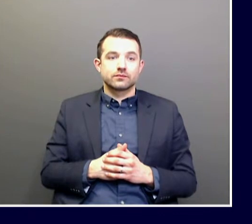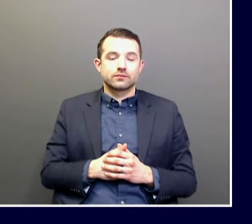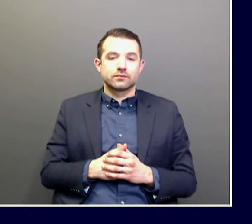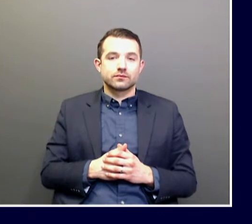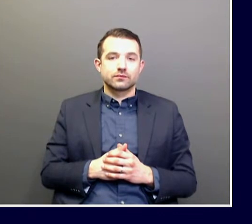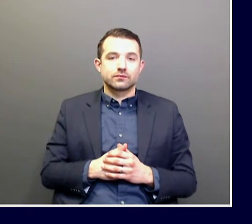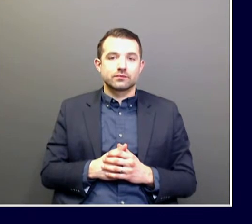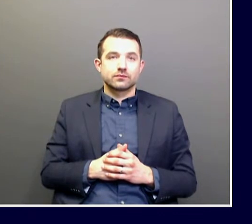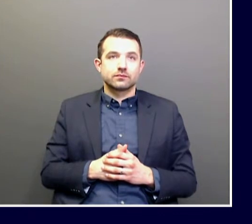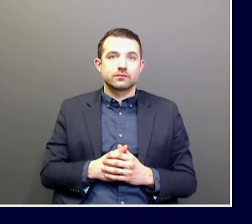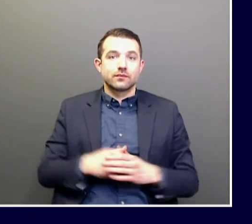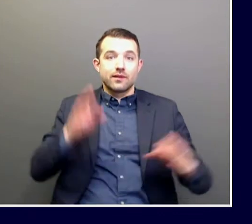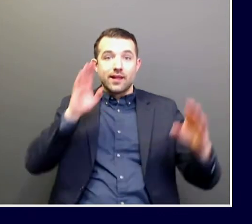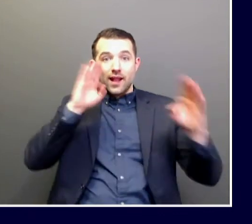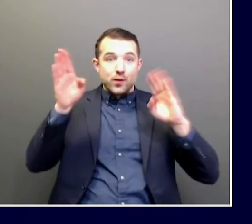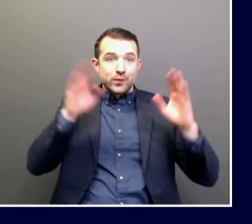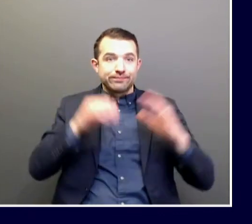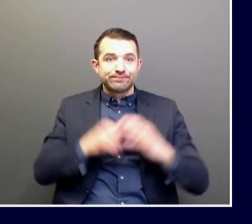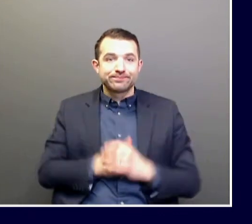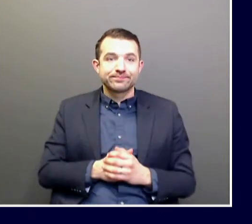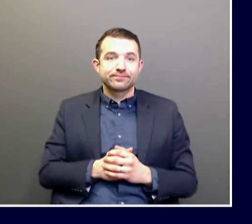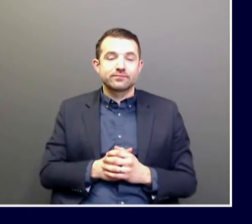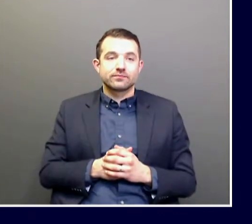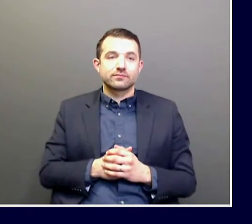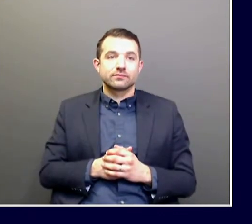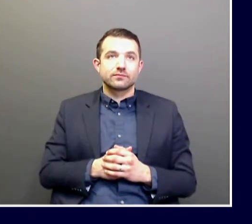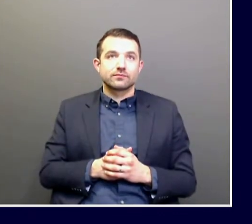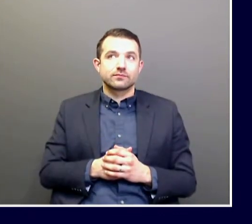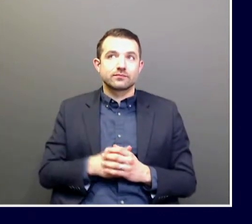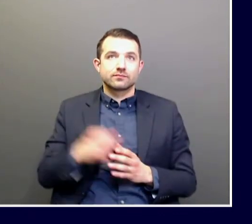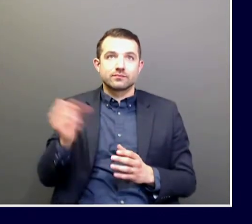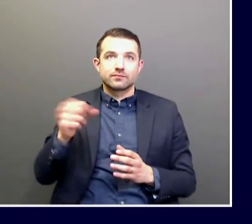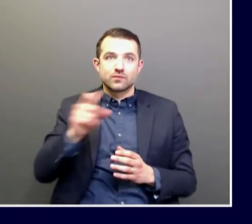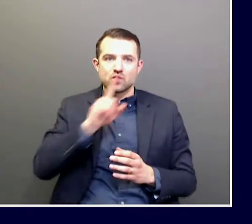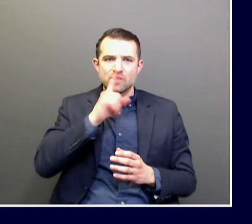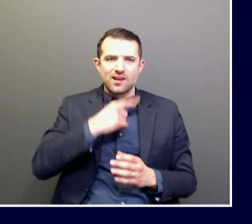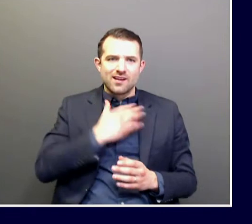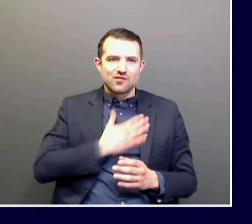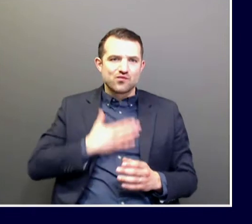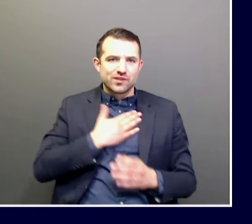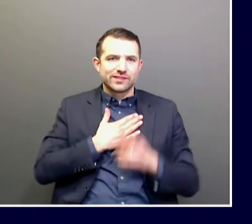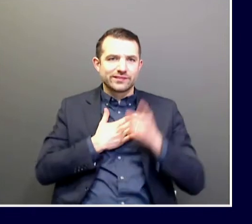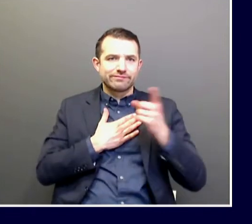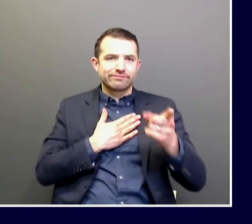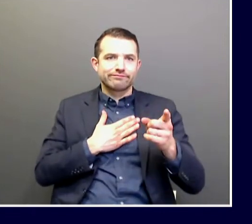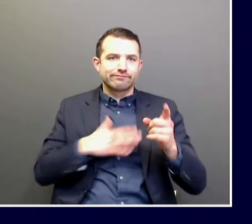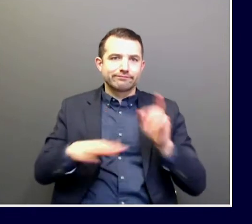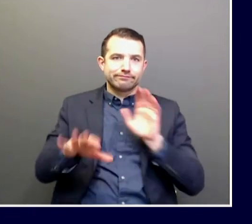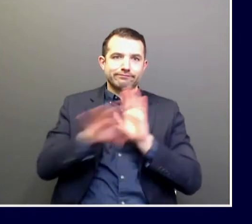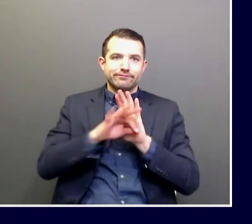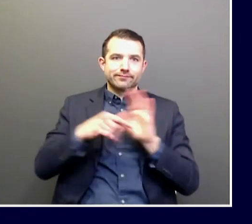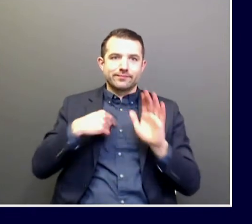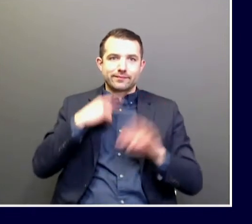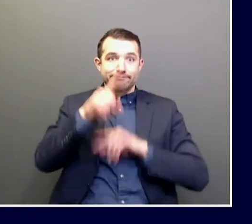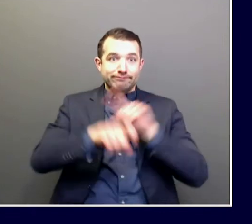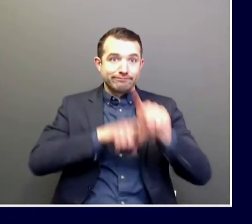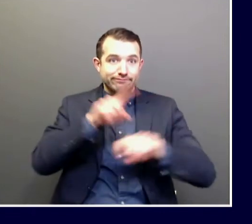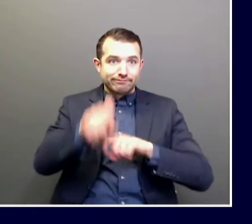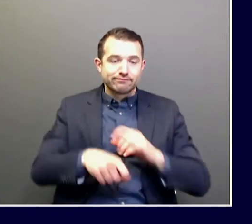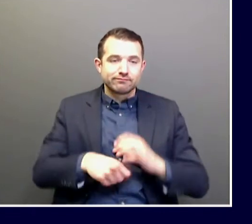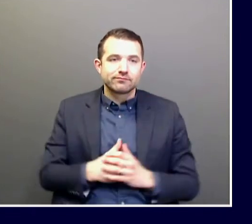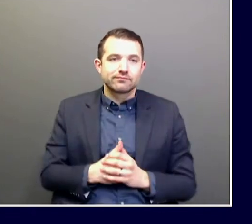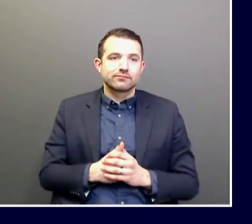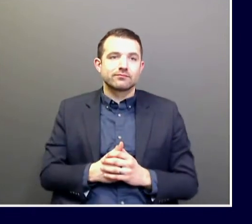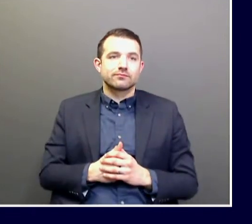Hello. Yes, thanks for taking our questions. Just a quick timing question here.